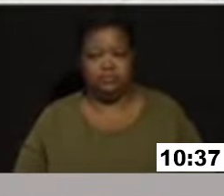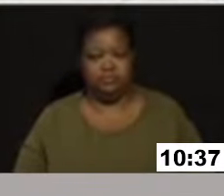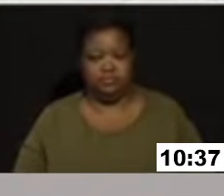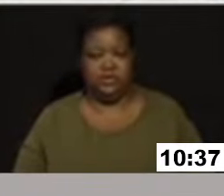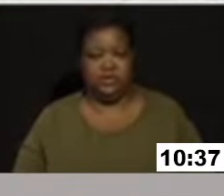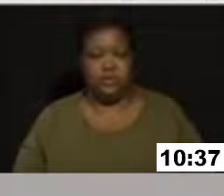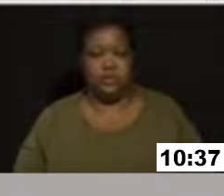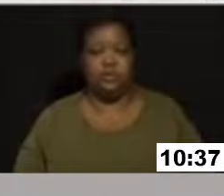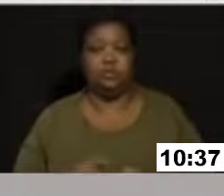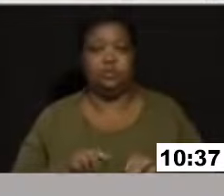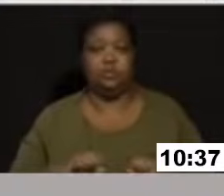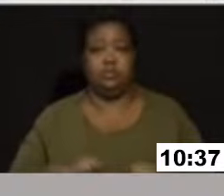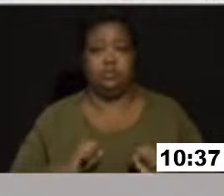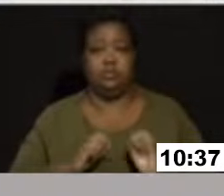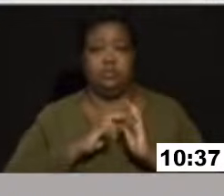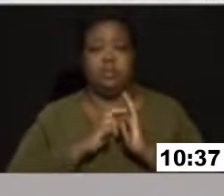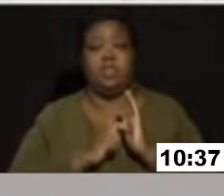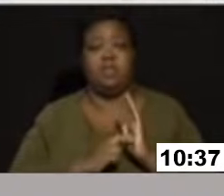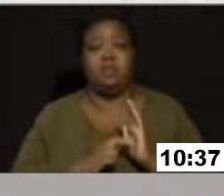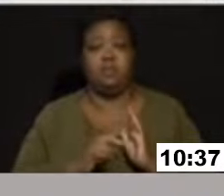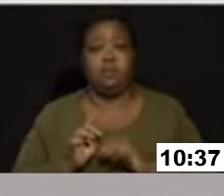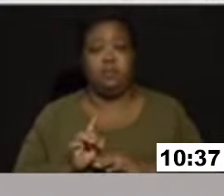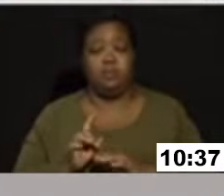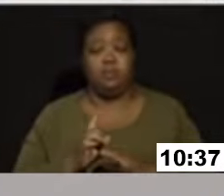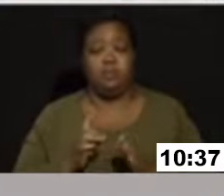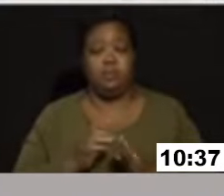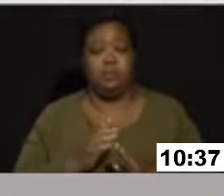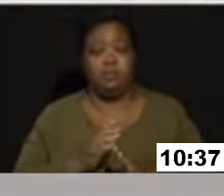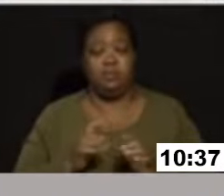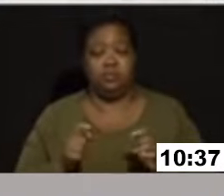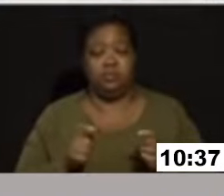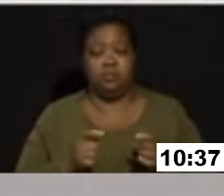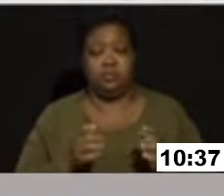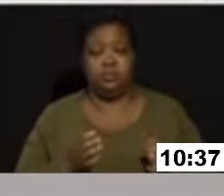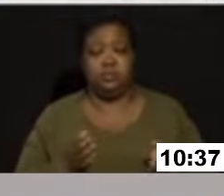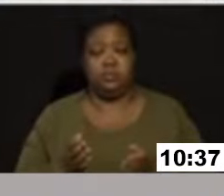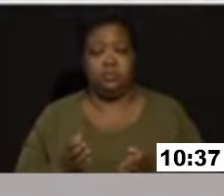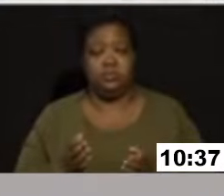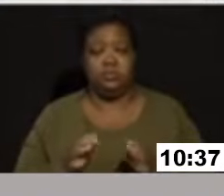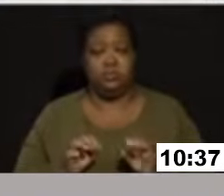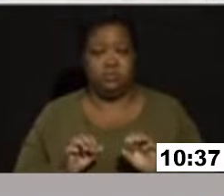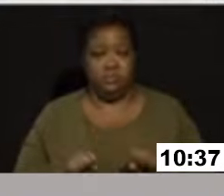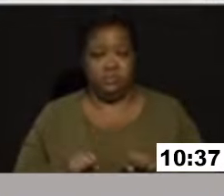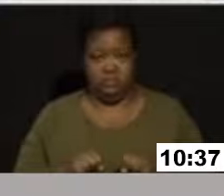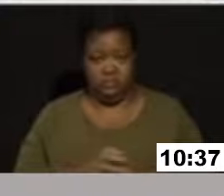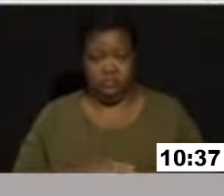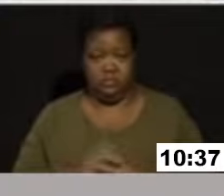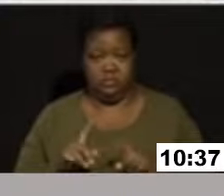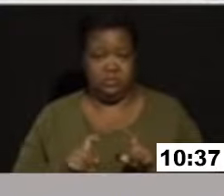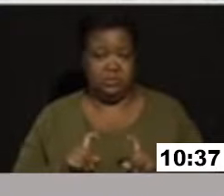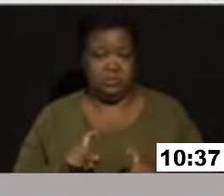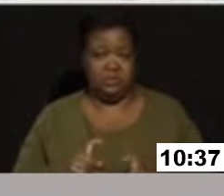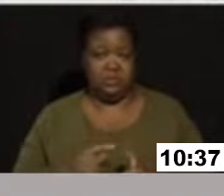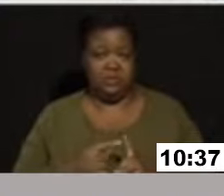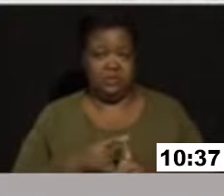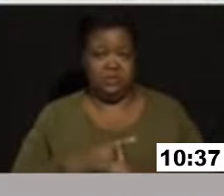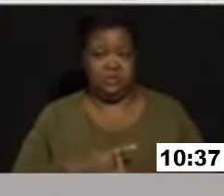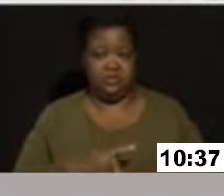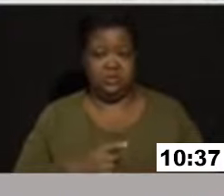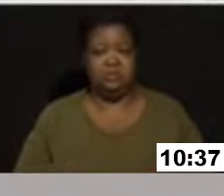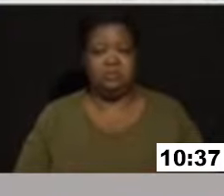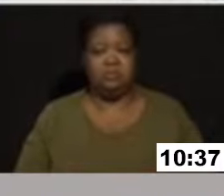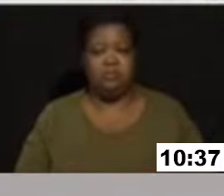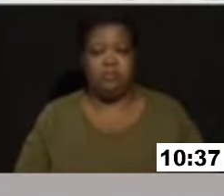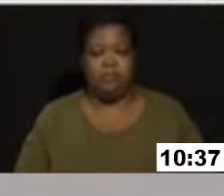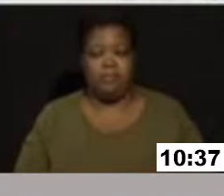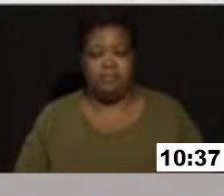other commission, what their rules were, are not before this commission and are irrelevant to this commission. So what happened